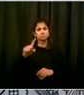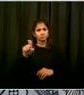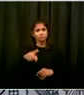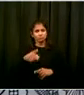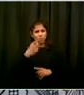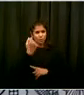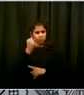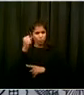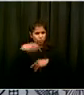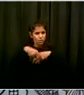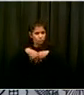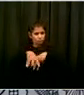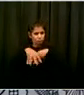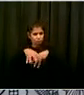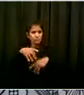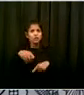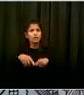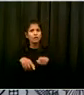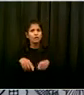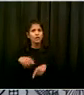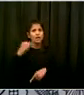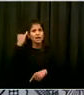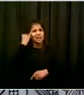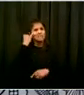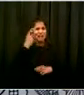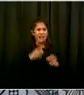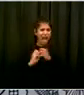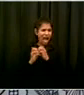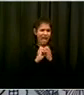I wanted to ask about a specific incident reported last